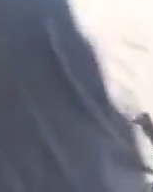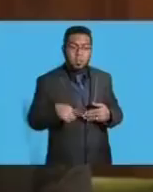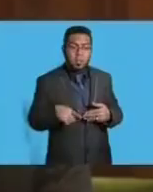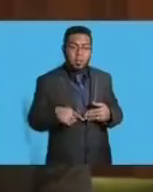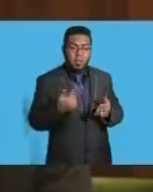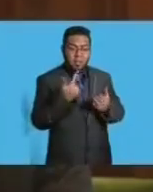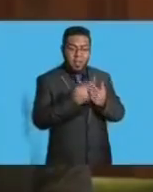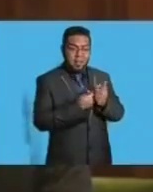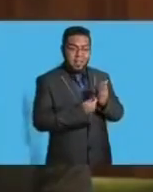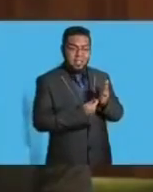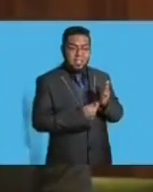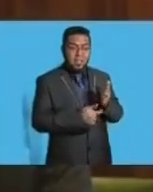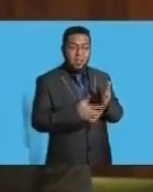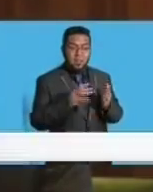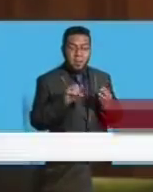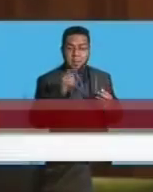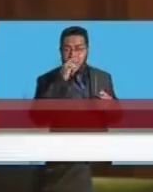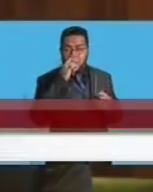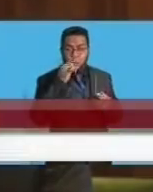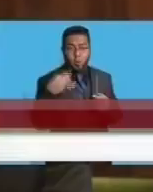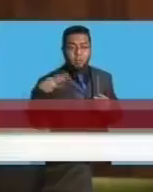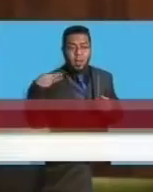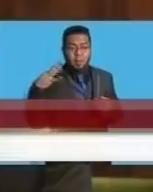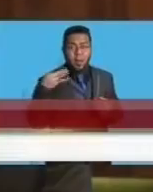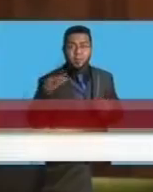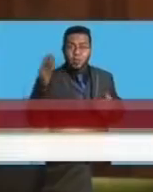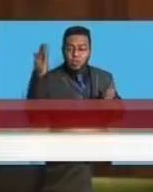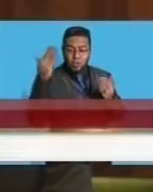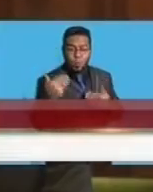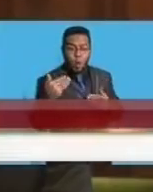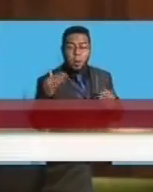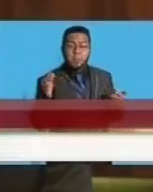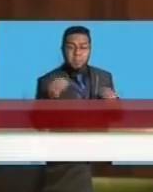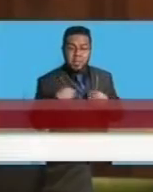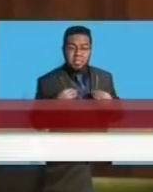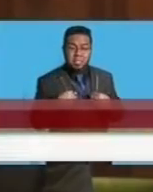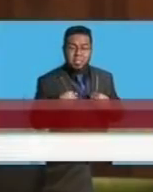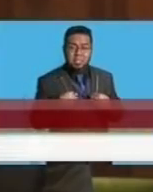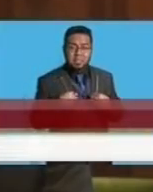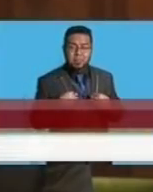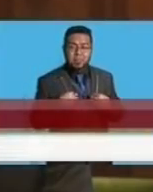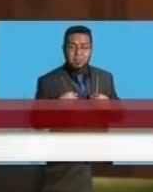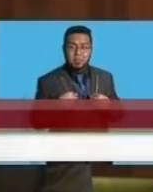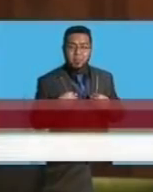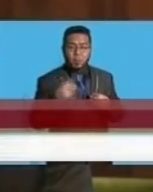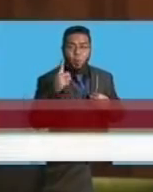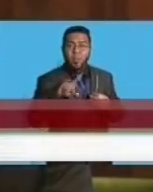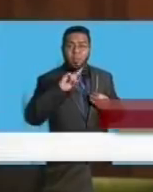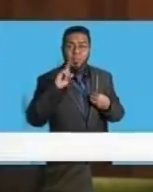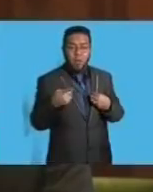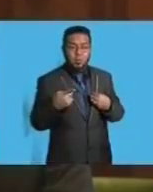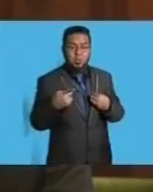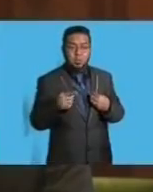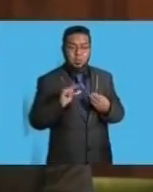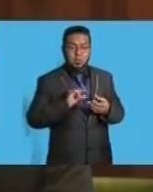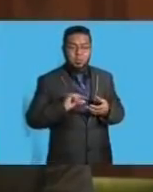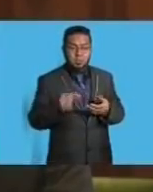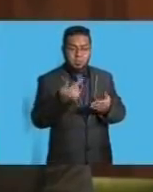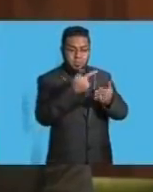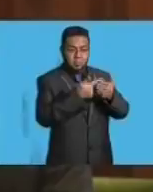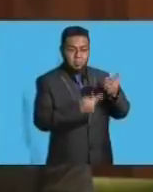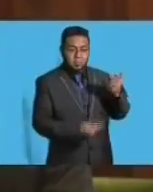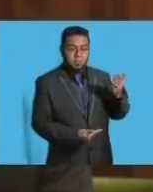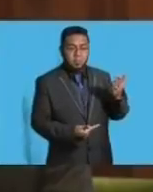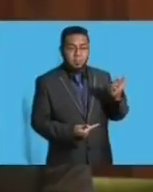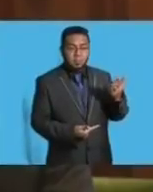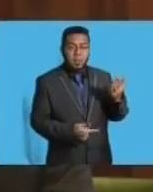The list of those that had applied for small business for the 1,000 grant that I had given to him and asked the